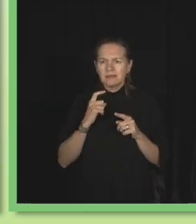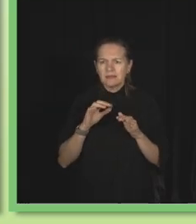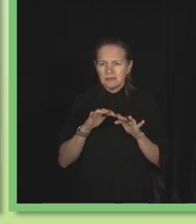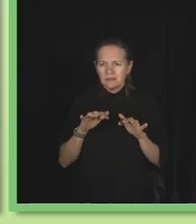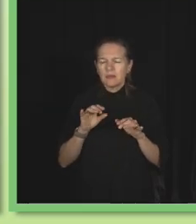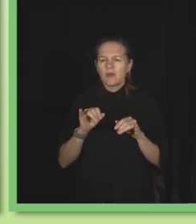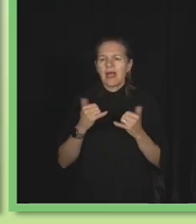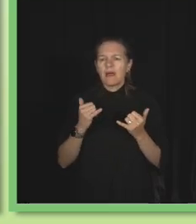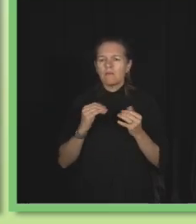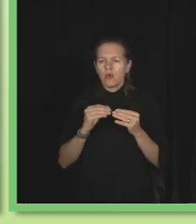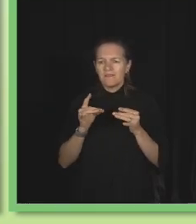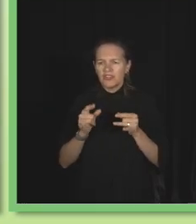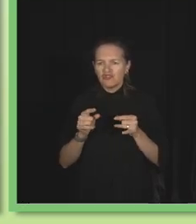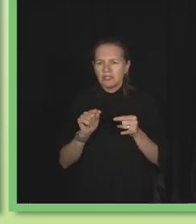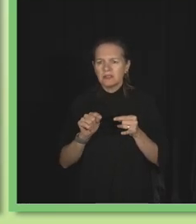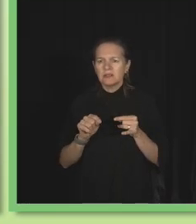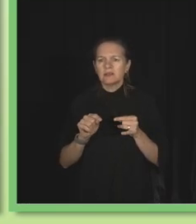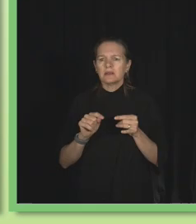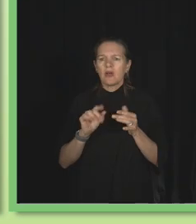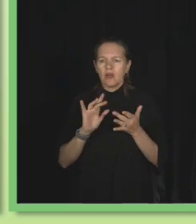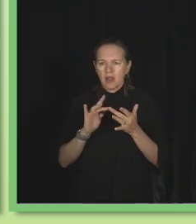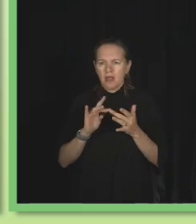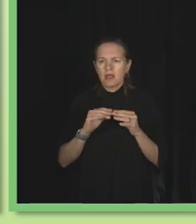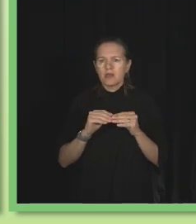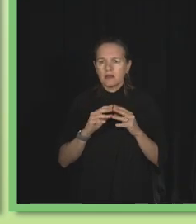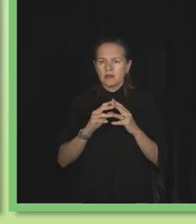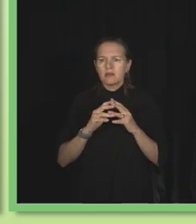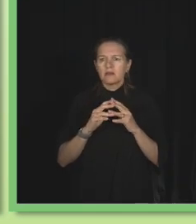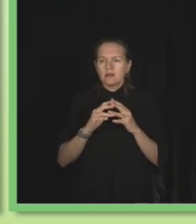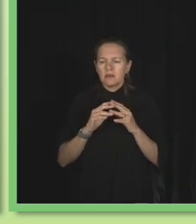now. Coming up online. All